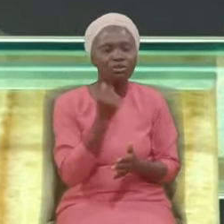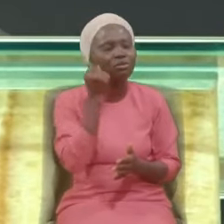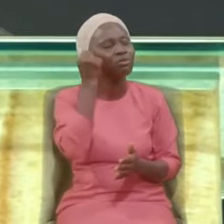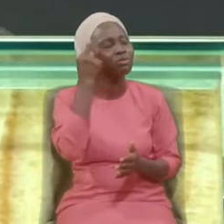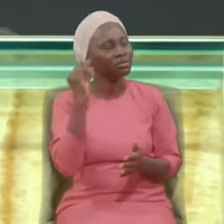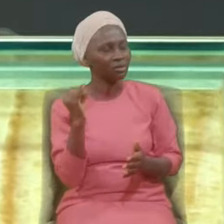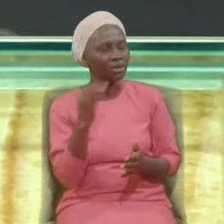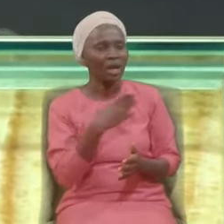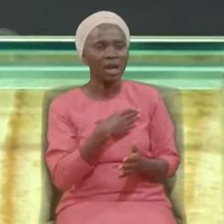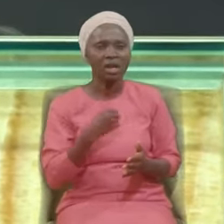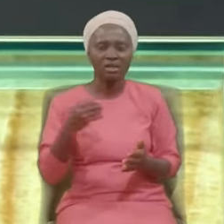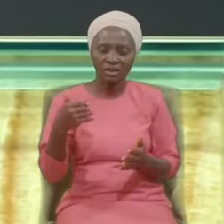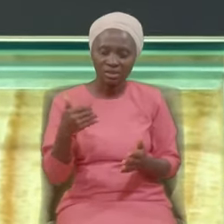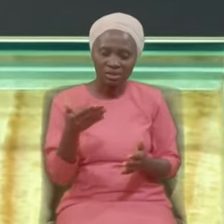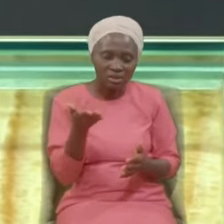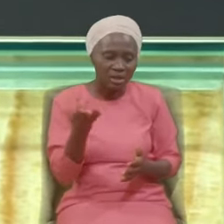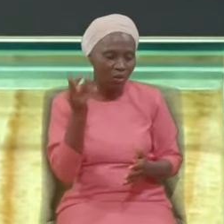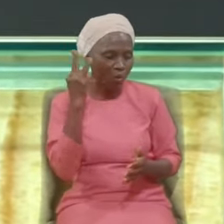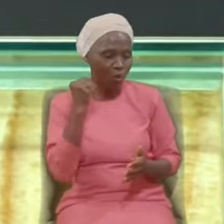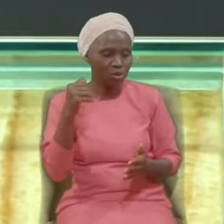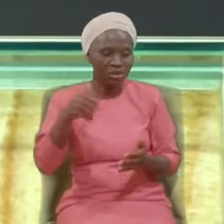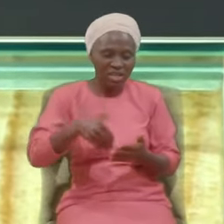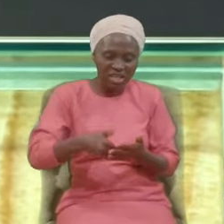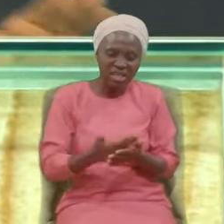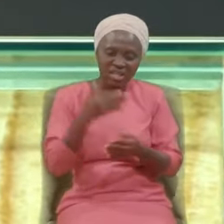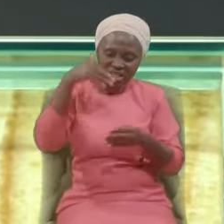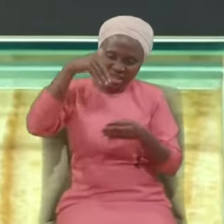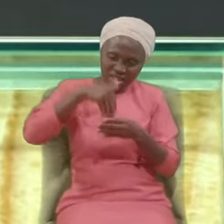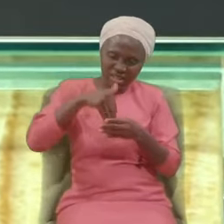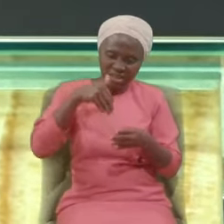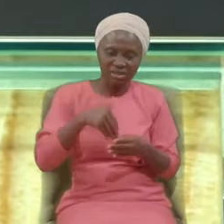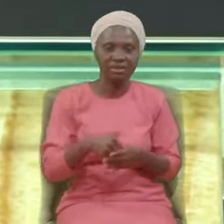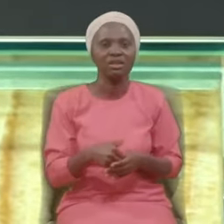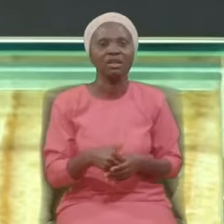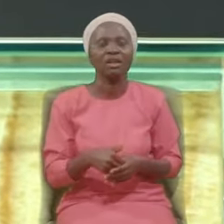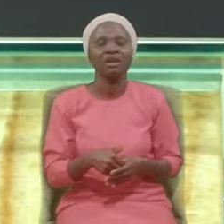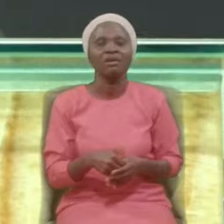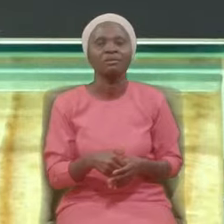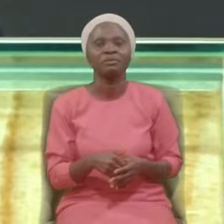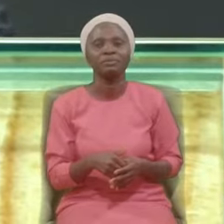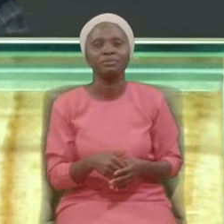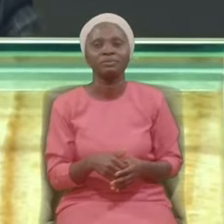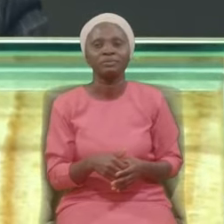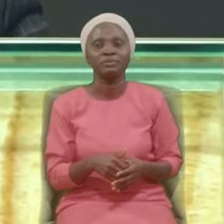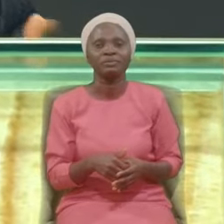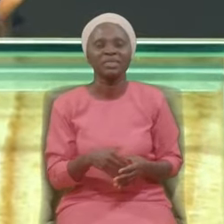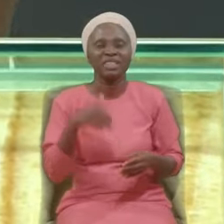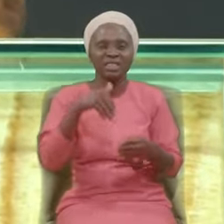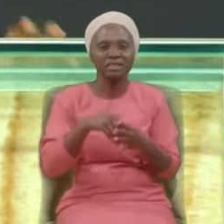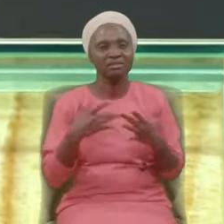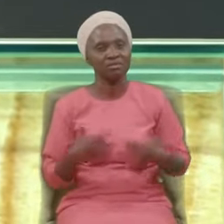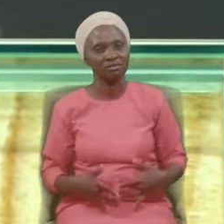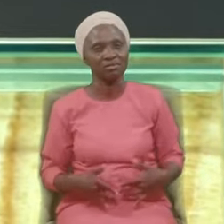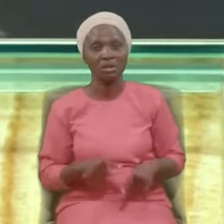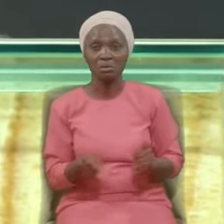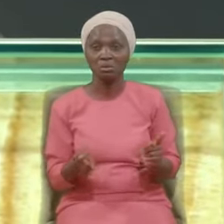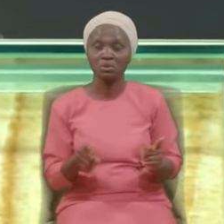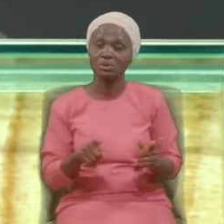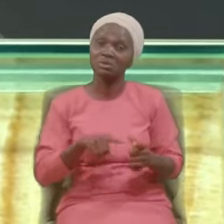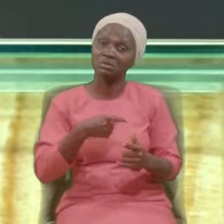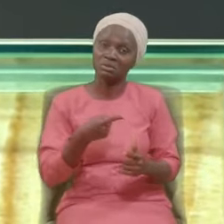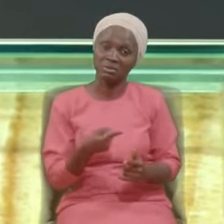inner turmoil. And there was total exhaustion. But then, just